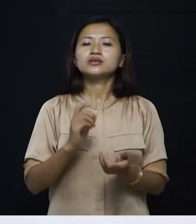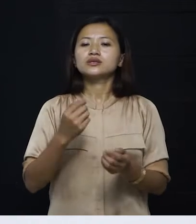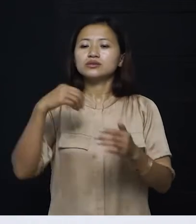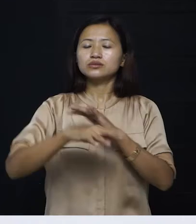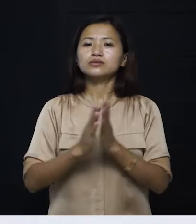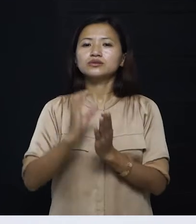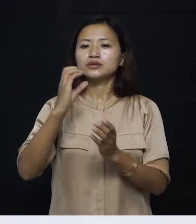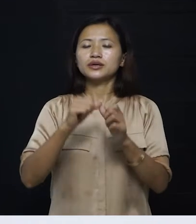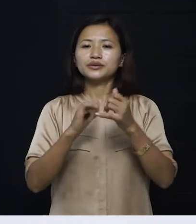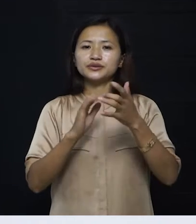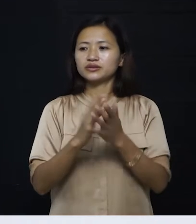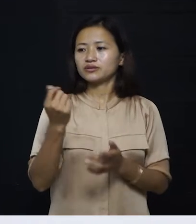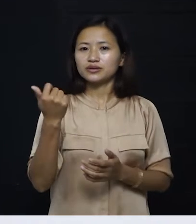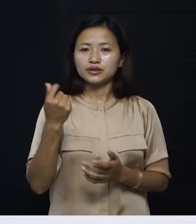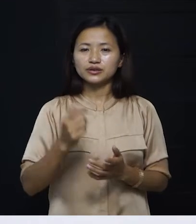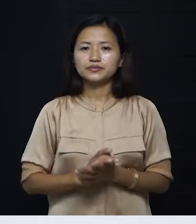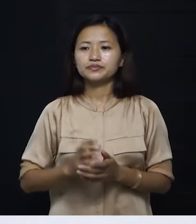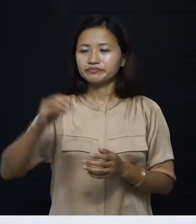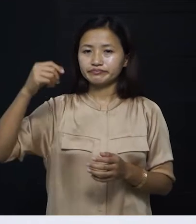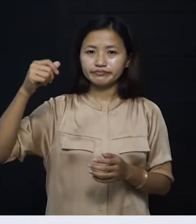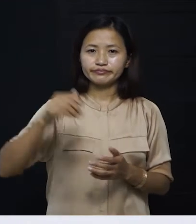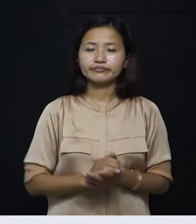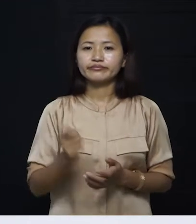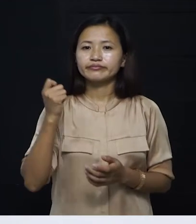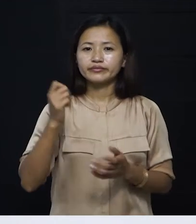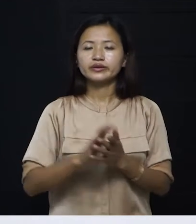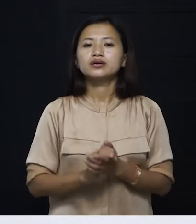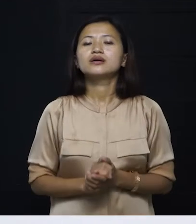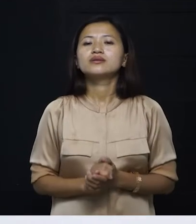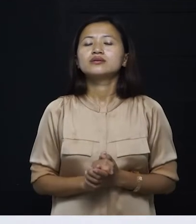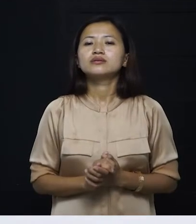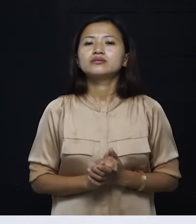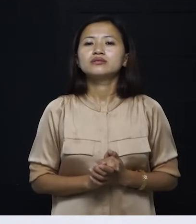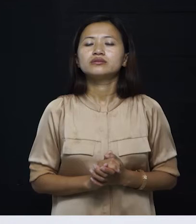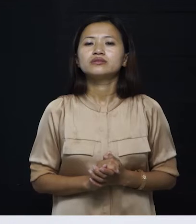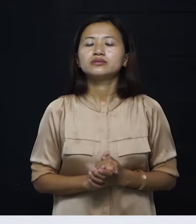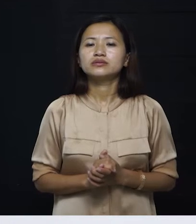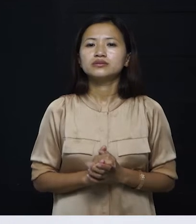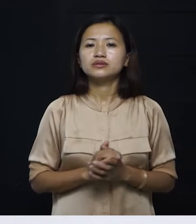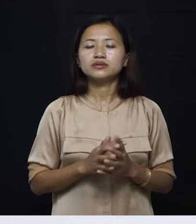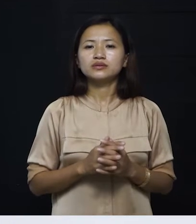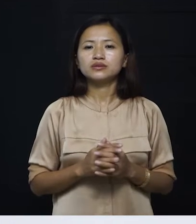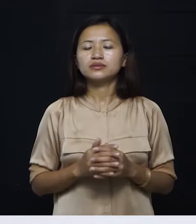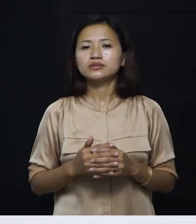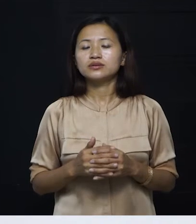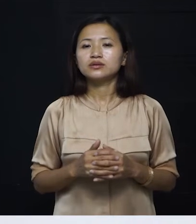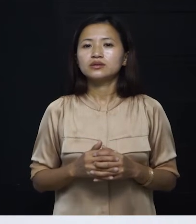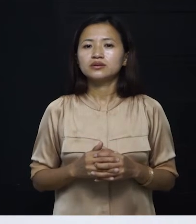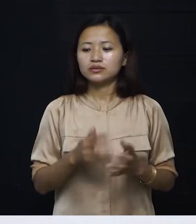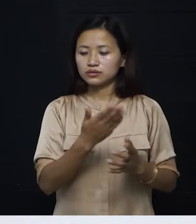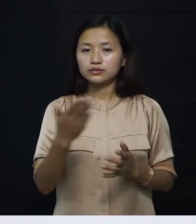Got it? We are talking about those highly liquid assets which can be converted into money.